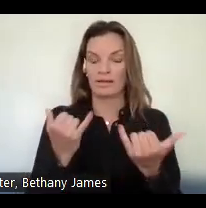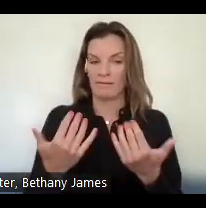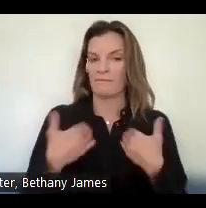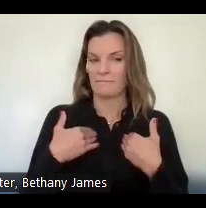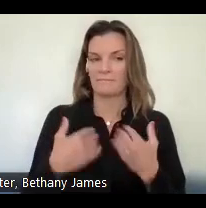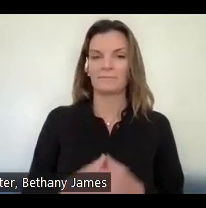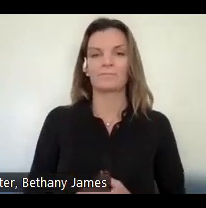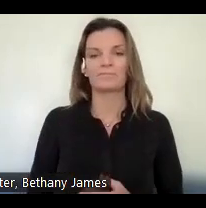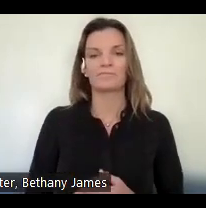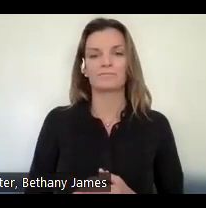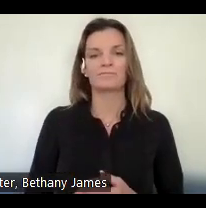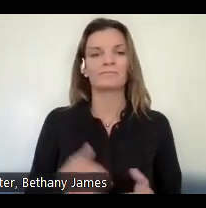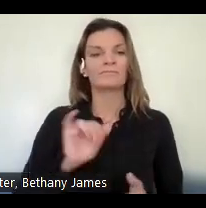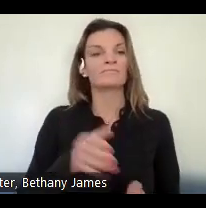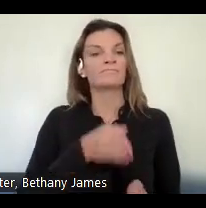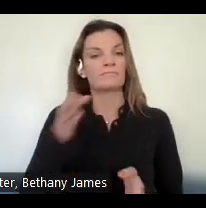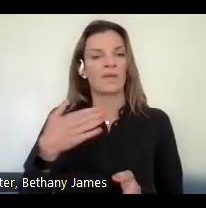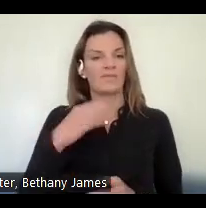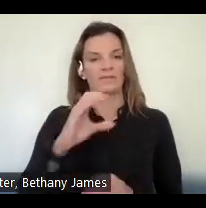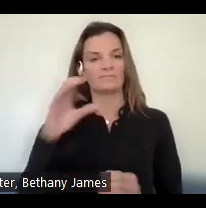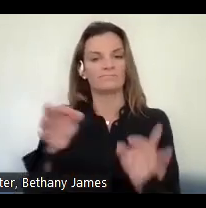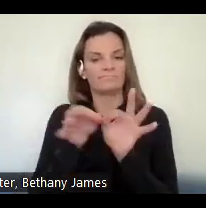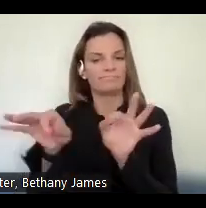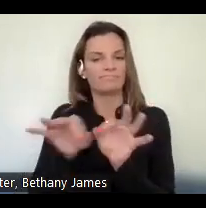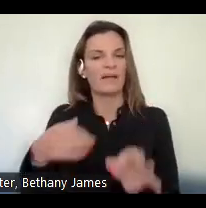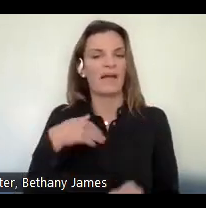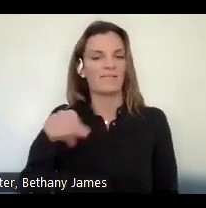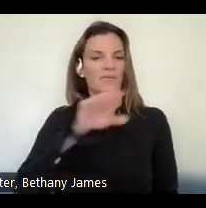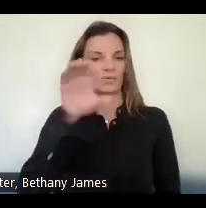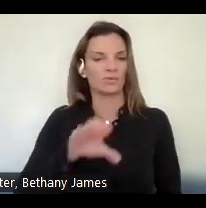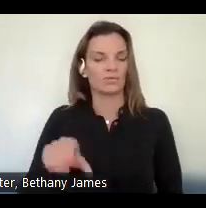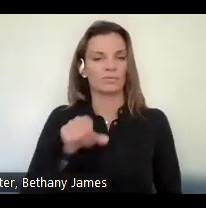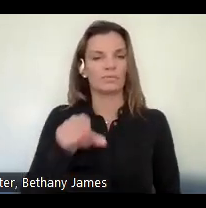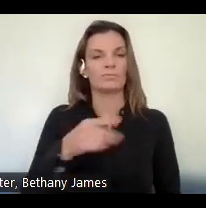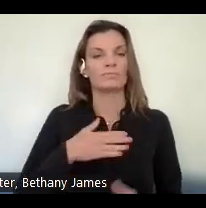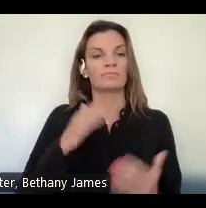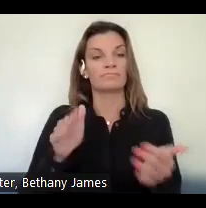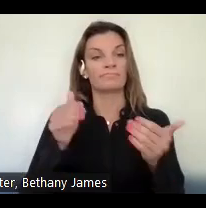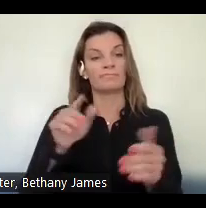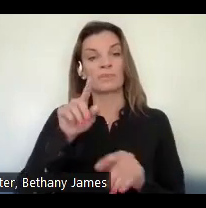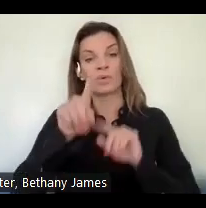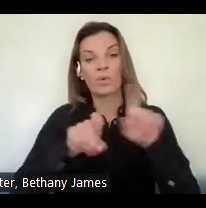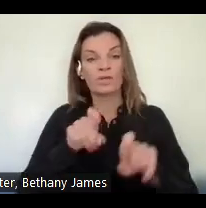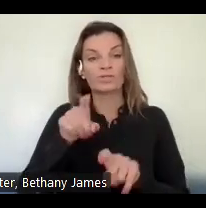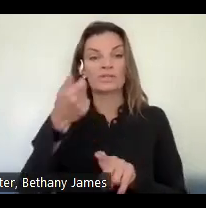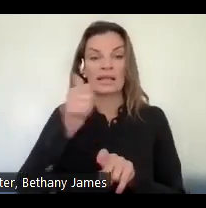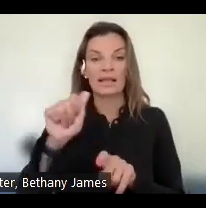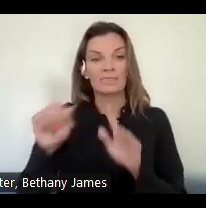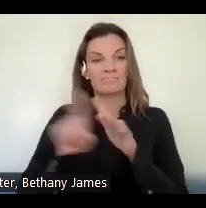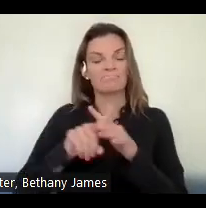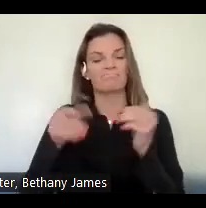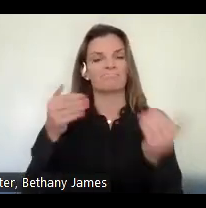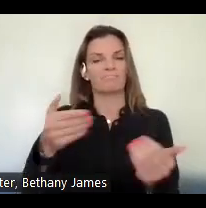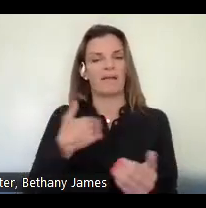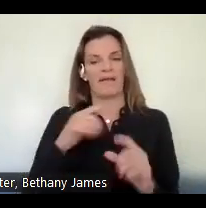and closed captioning available internally through Zoom. Please use the question and answer feature to ask questions during the training.